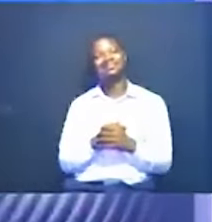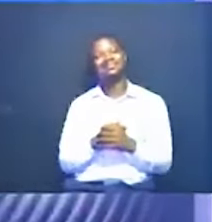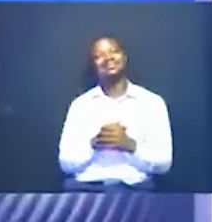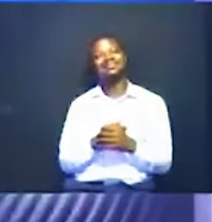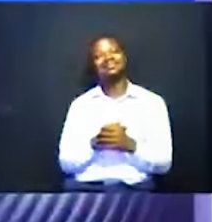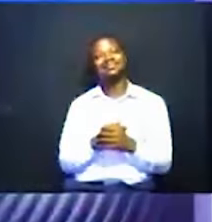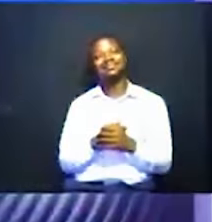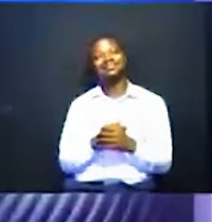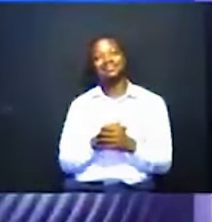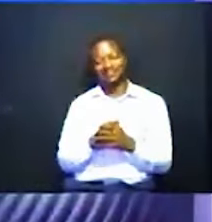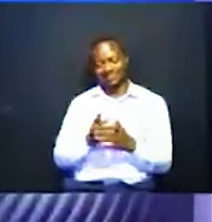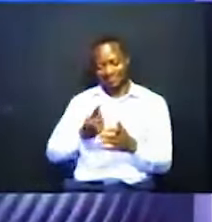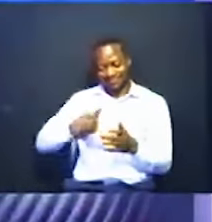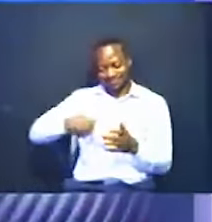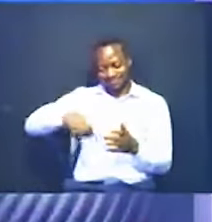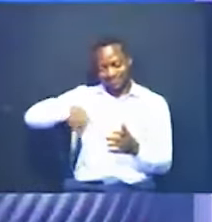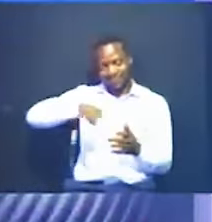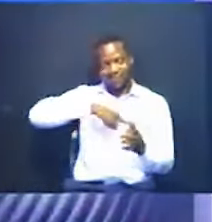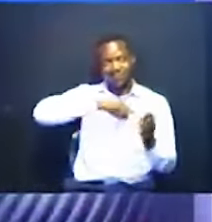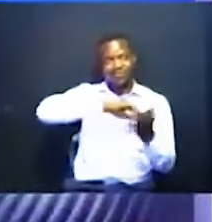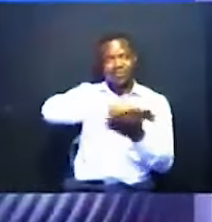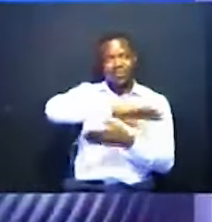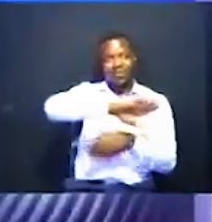no. And